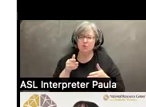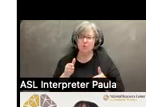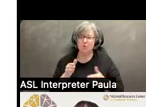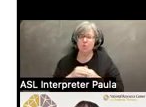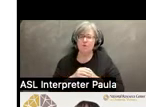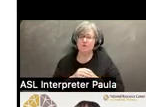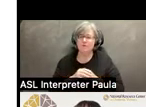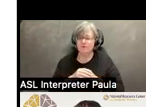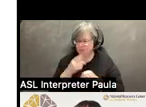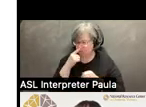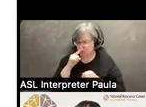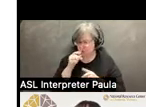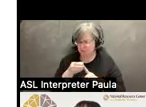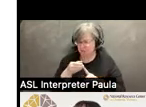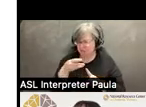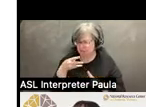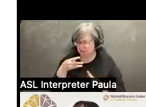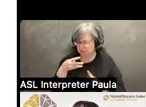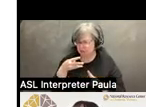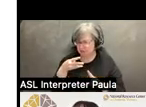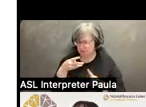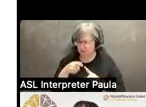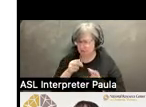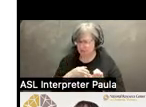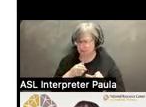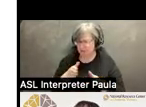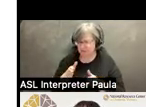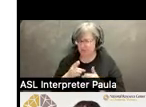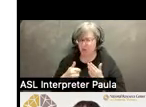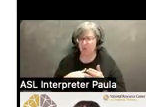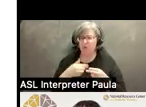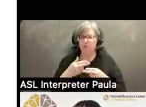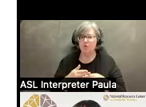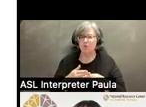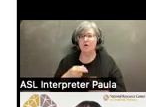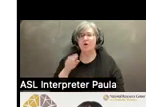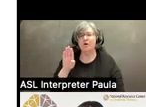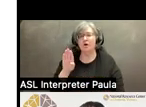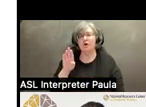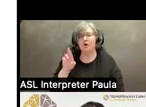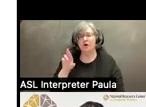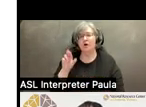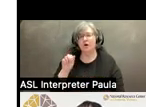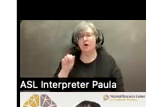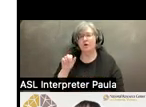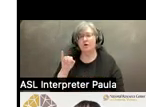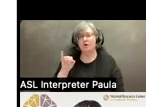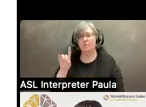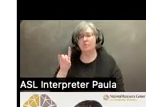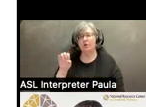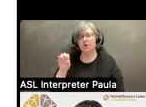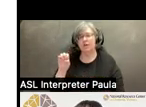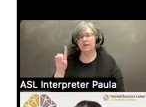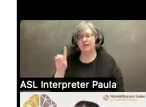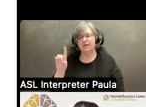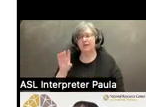that you can explain to the audience what we call braided funding. So with all these categories that are